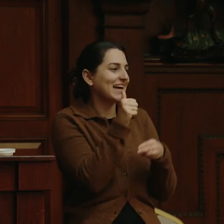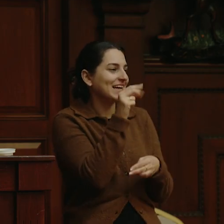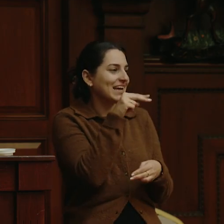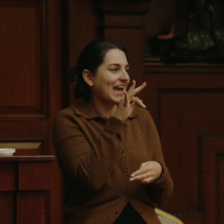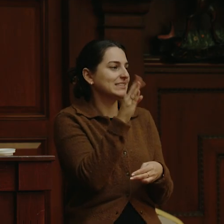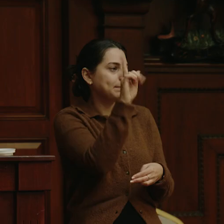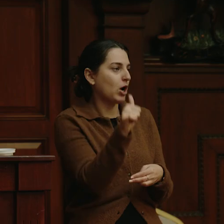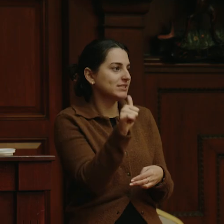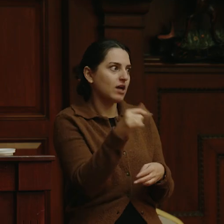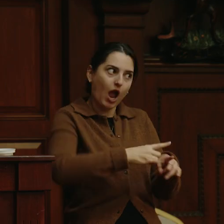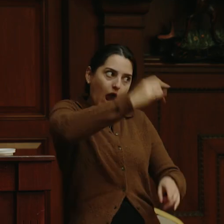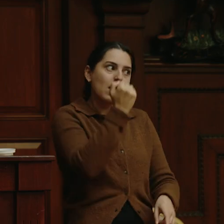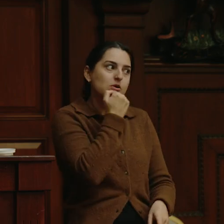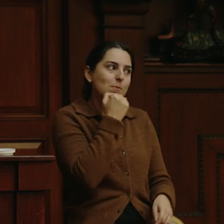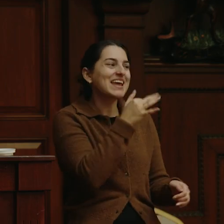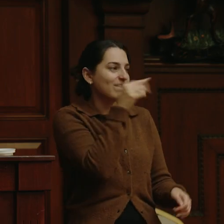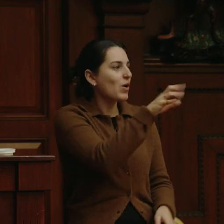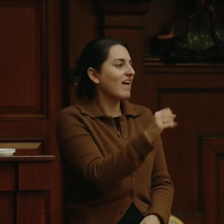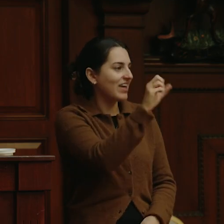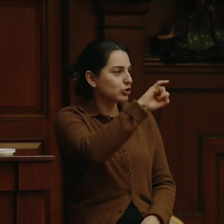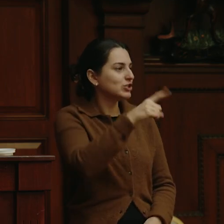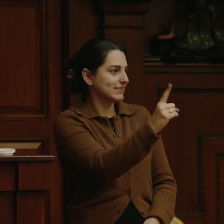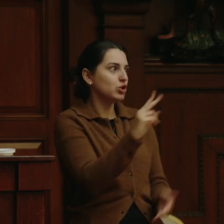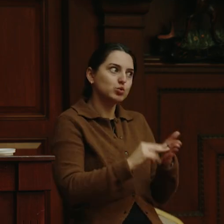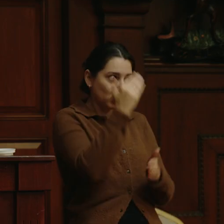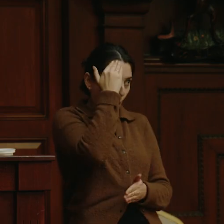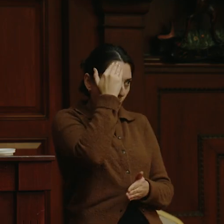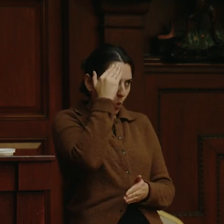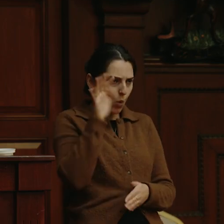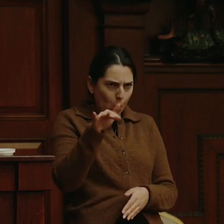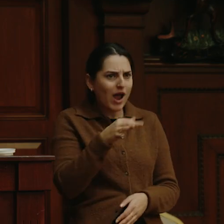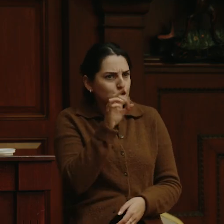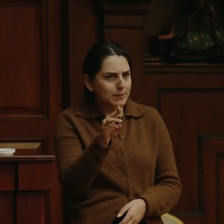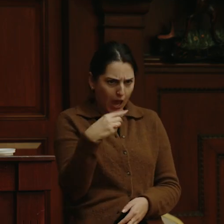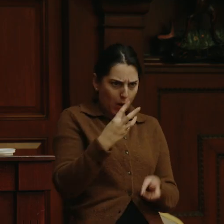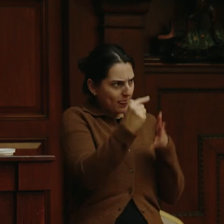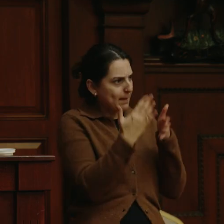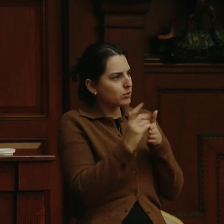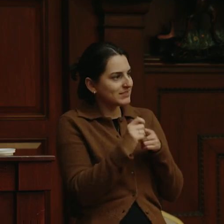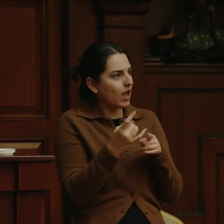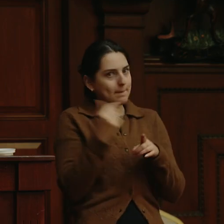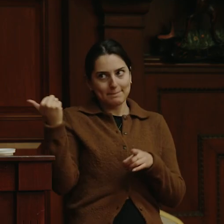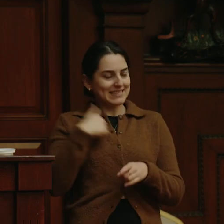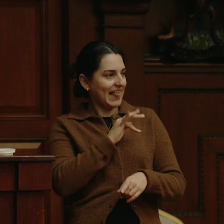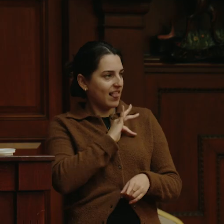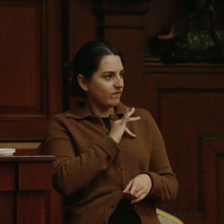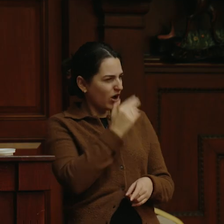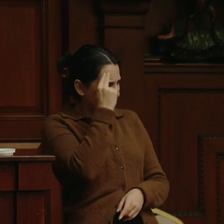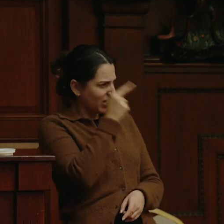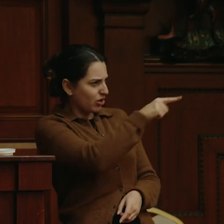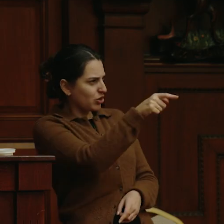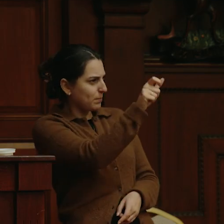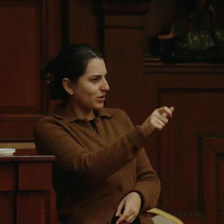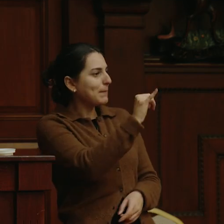be elevated in Sjögren's. Again, it's useful to know. It helps me build up a picture of that patient's immune